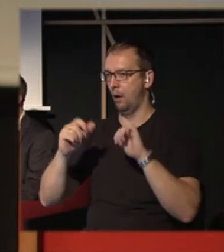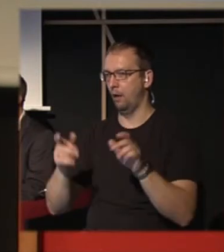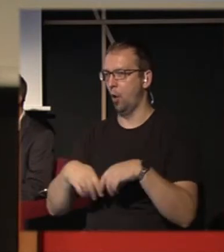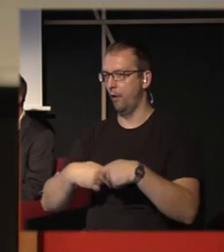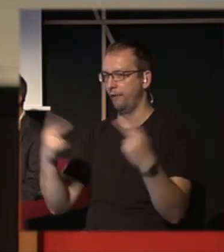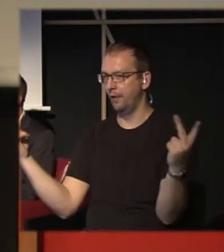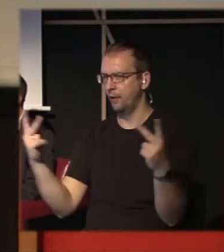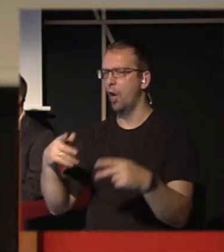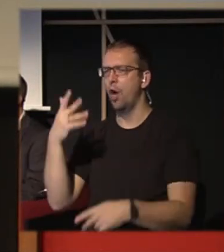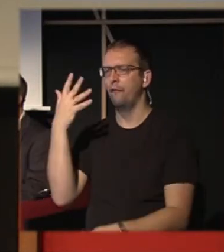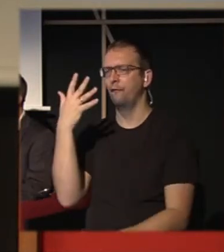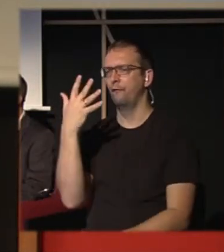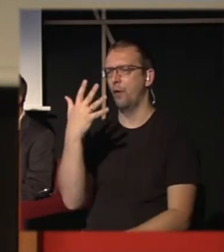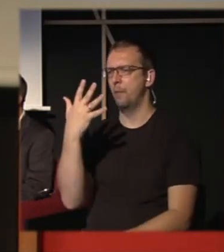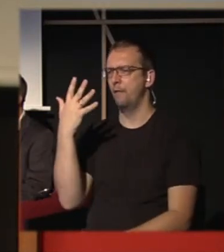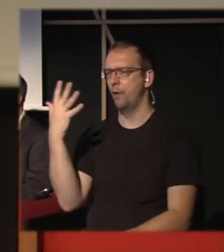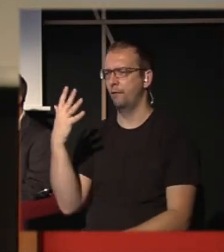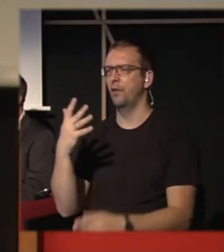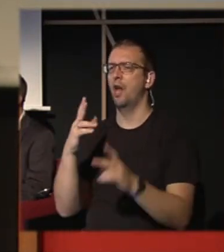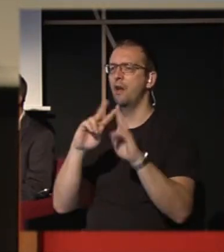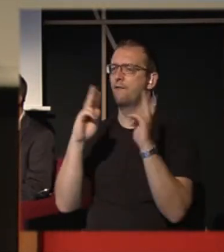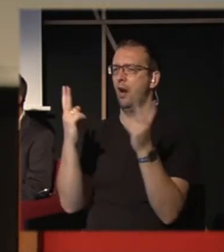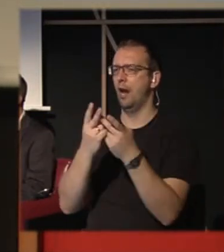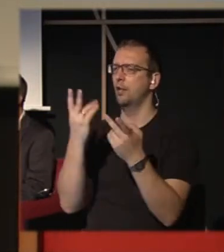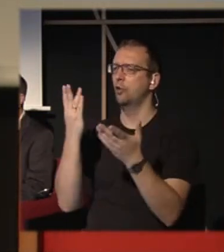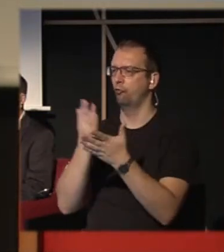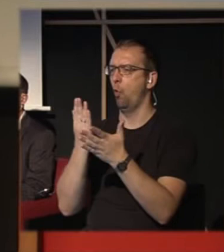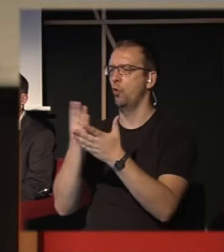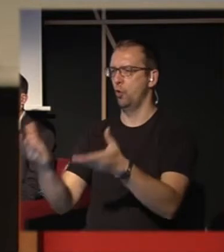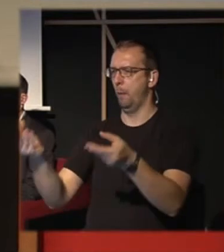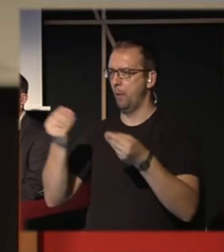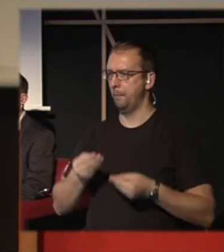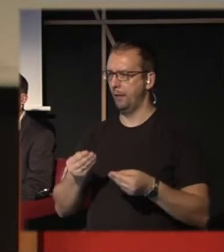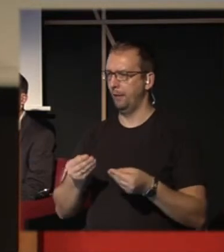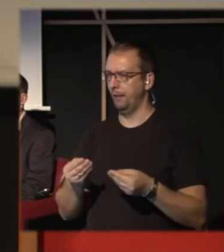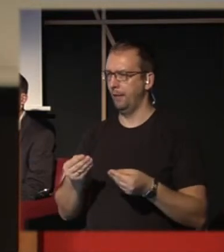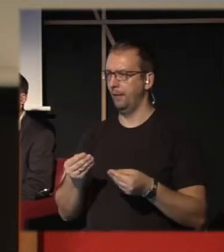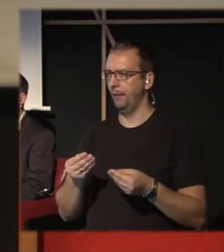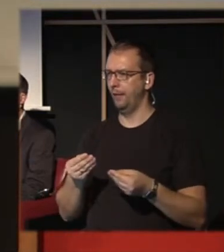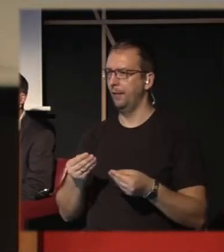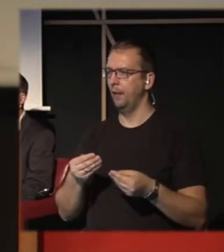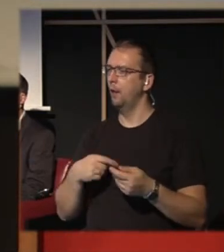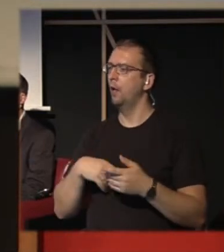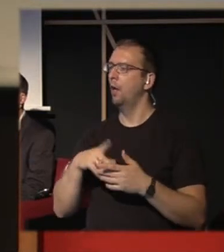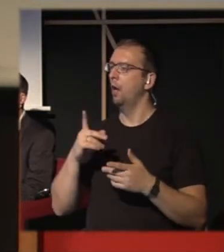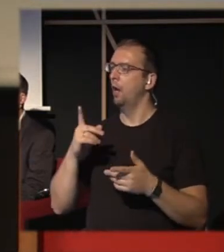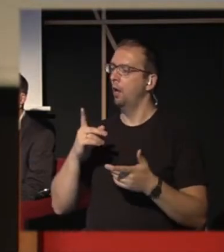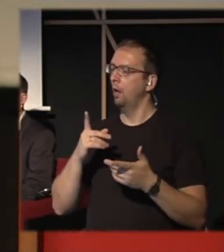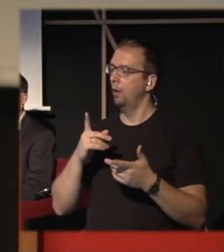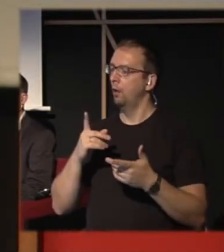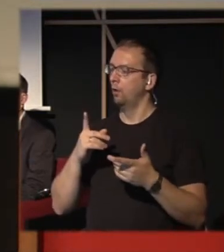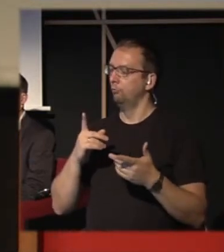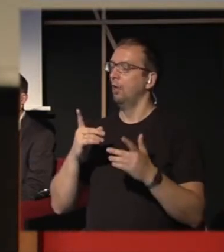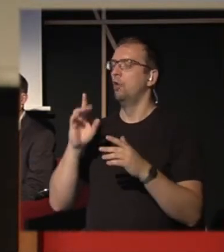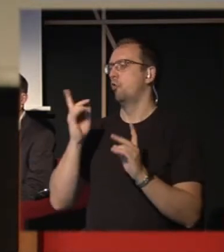clubs. And you can find translated versions in French, Russian, German, English as well on UEFA.com. I